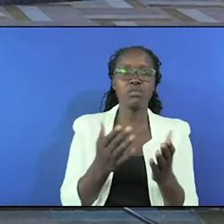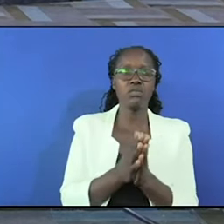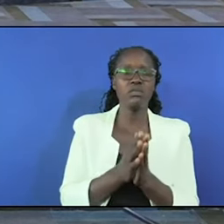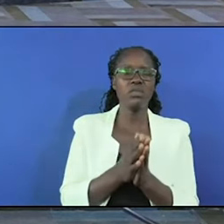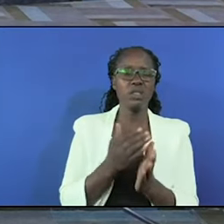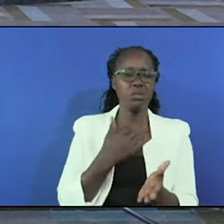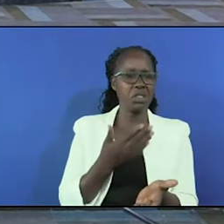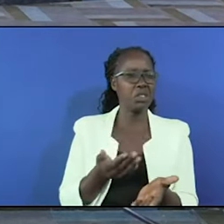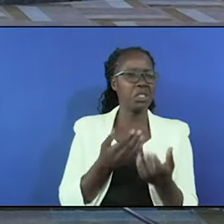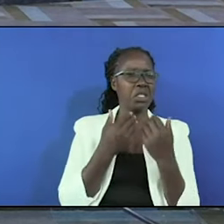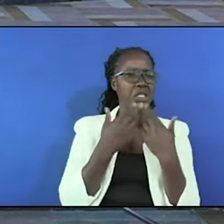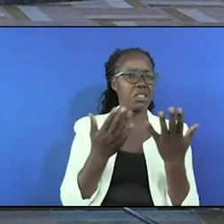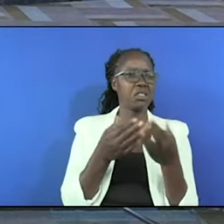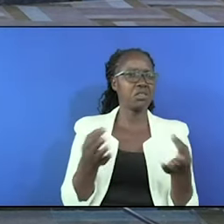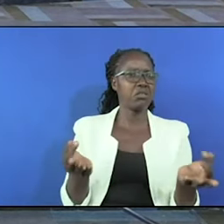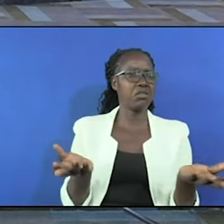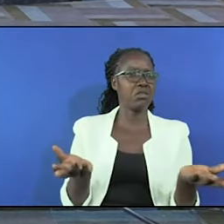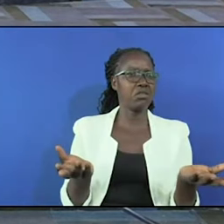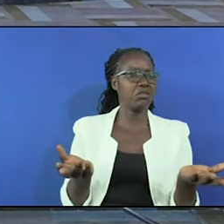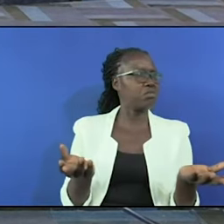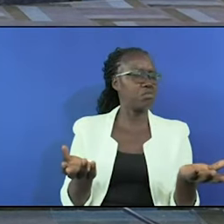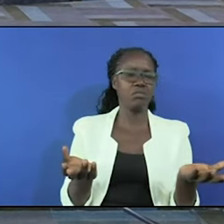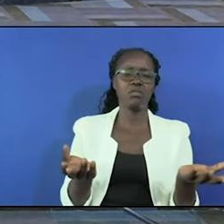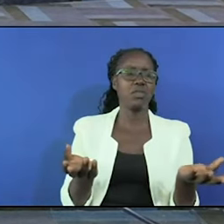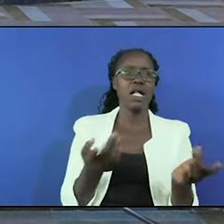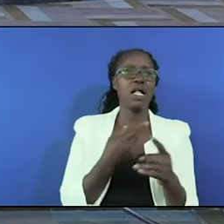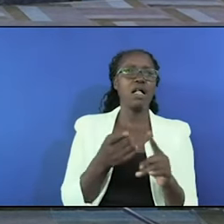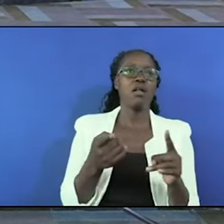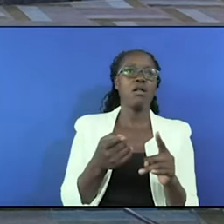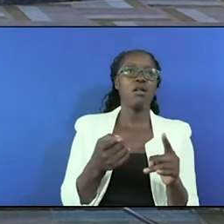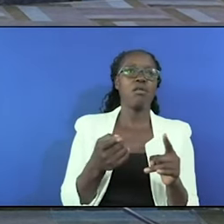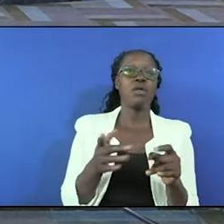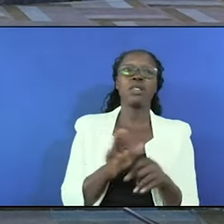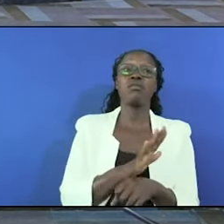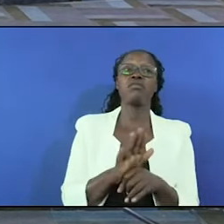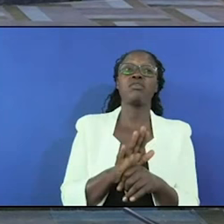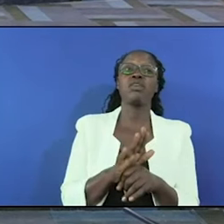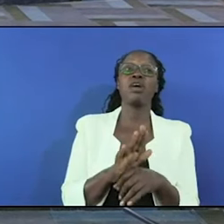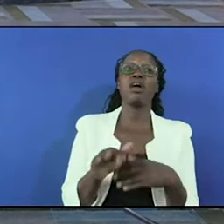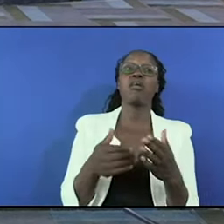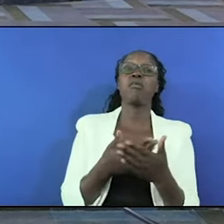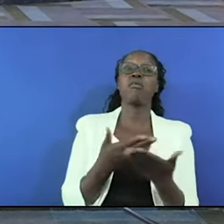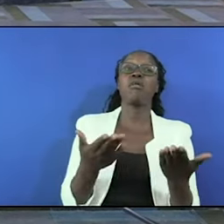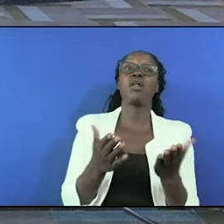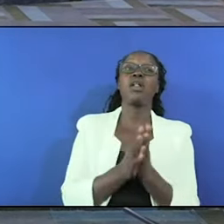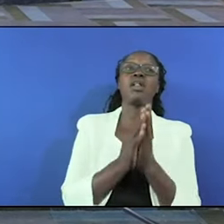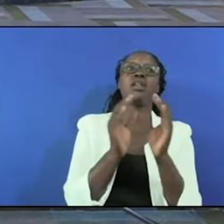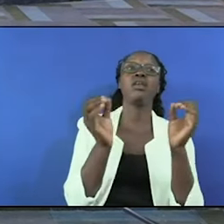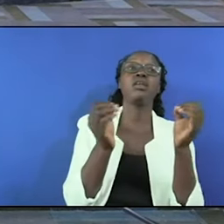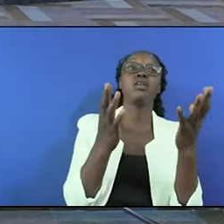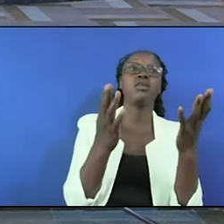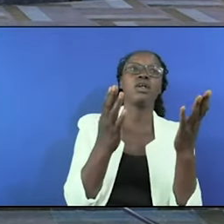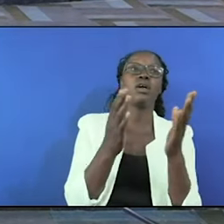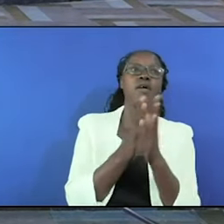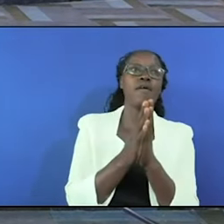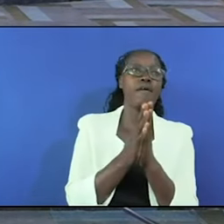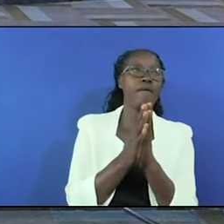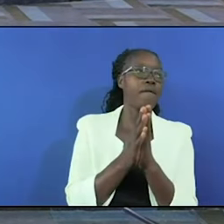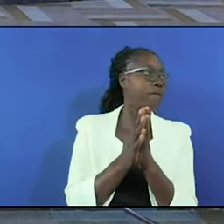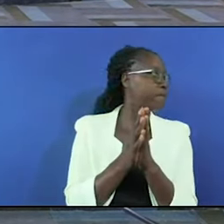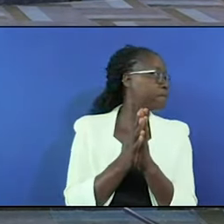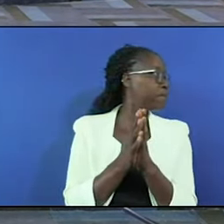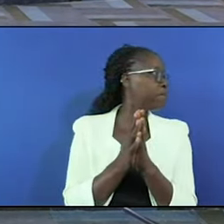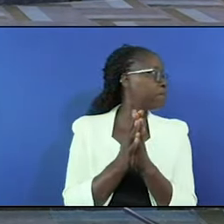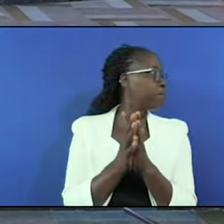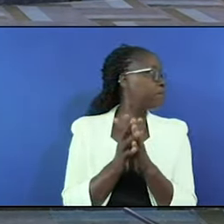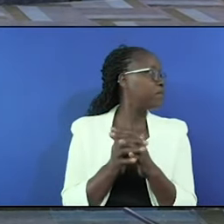I wouldn't be here this long. But I must fulfill all righteousness. Hallelujah. Lest the Pastor Kali will tell me,